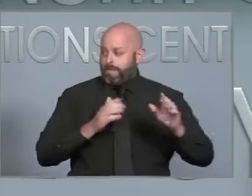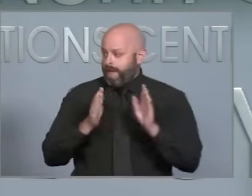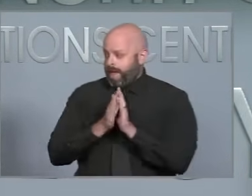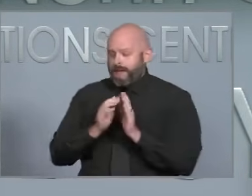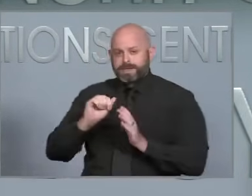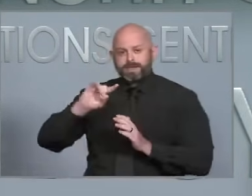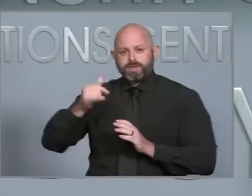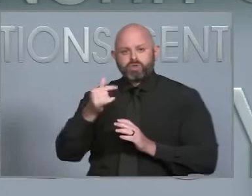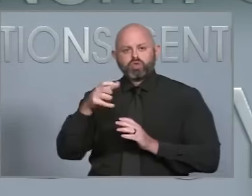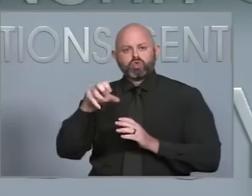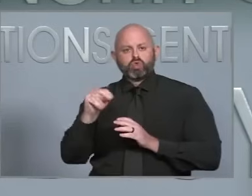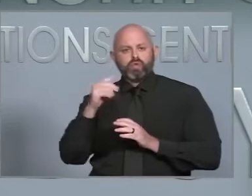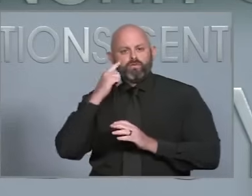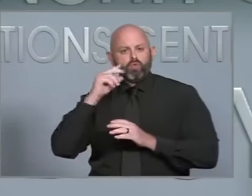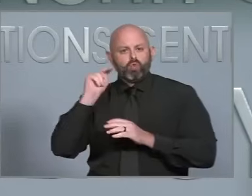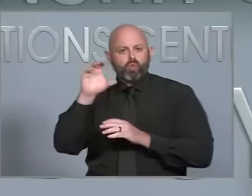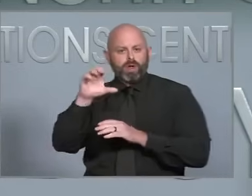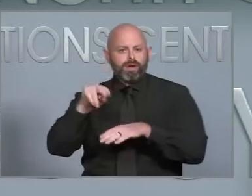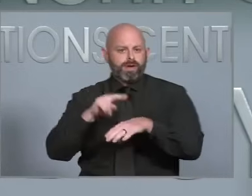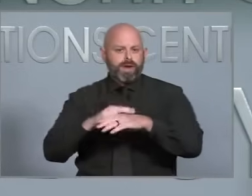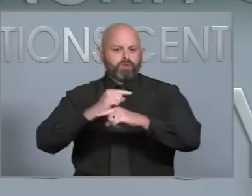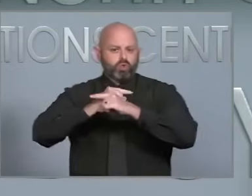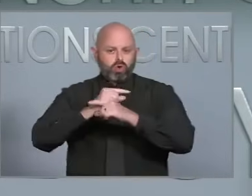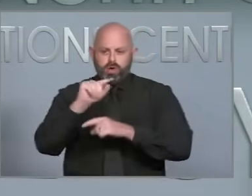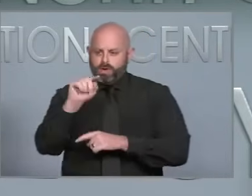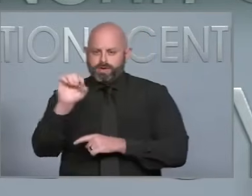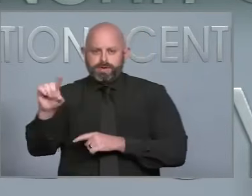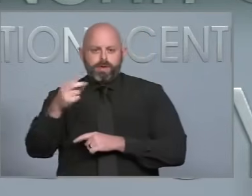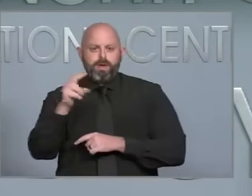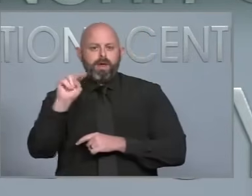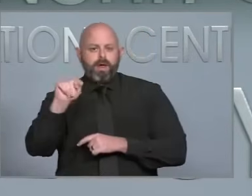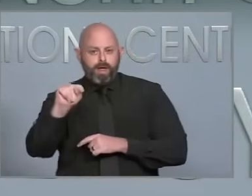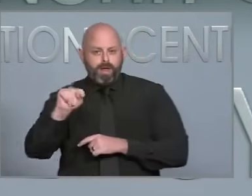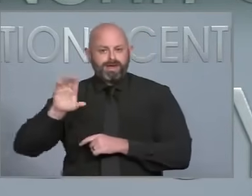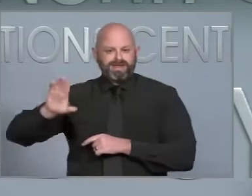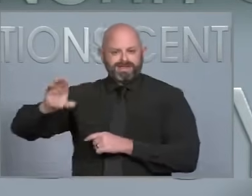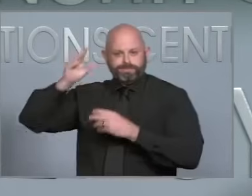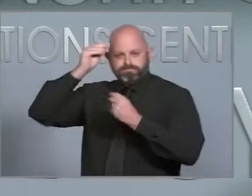North Carolina National Guard, Major General Todd Hunt, for his update.